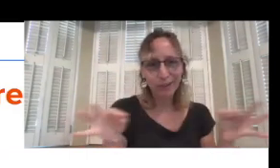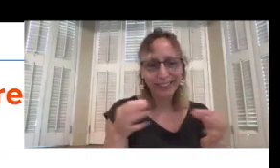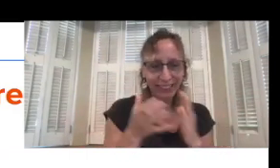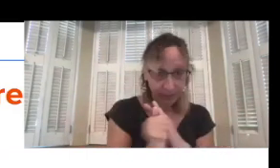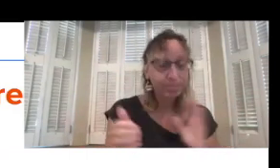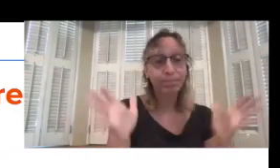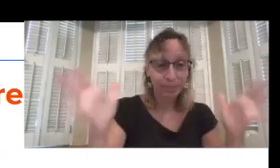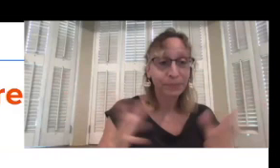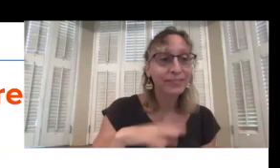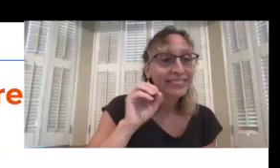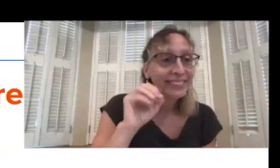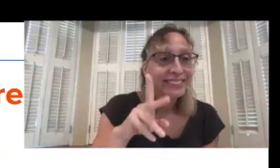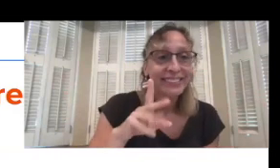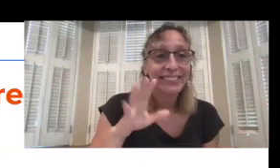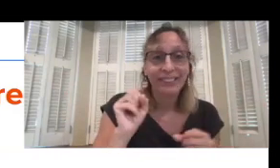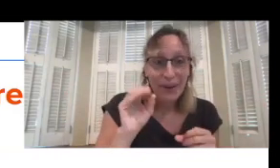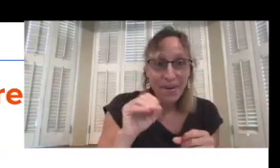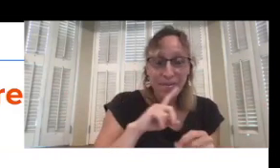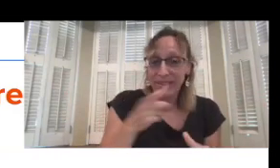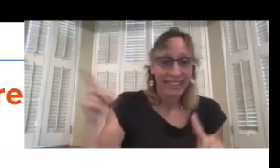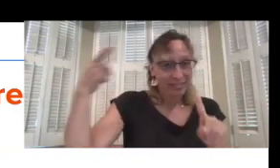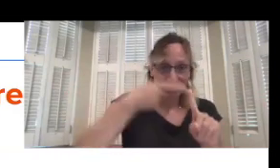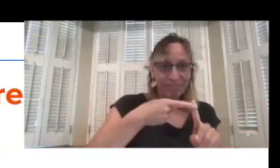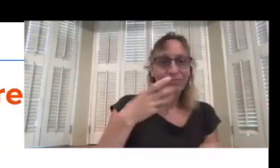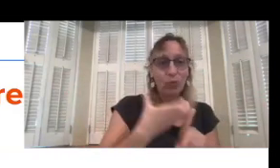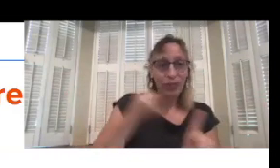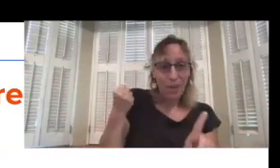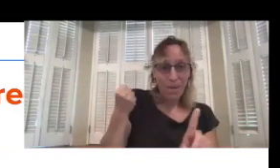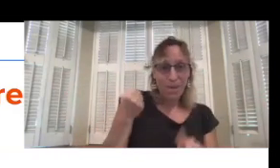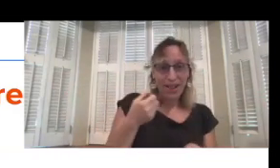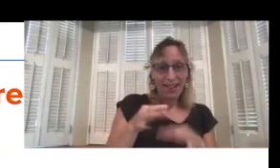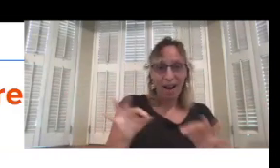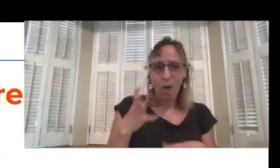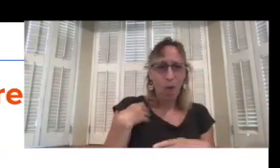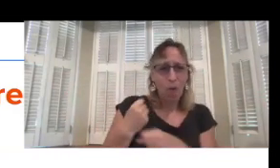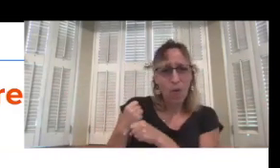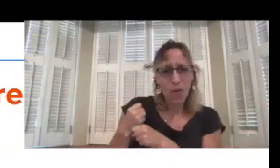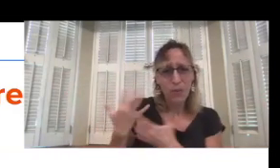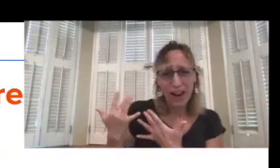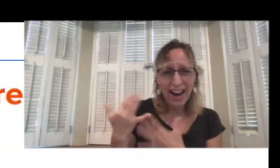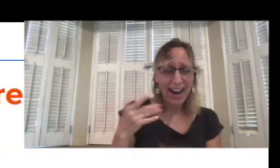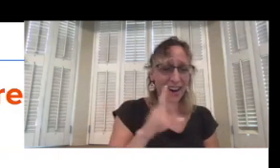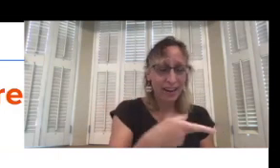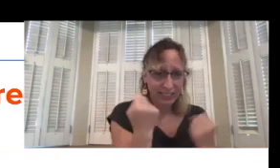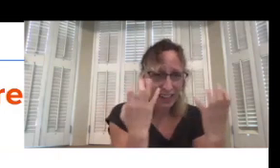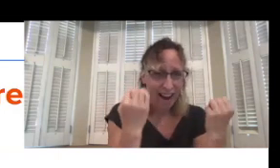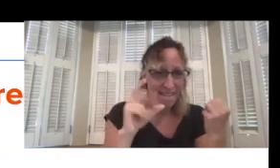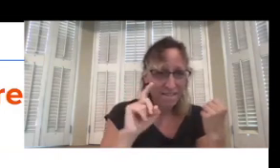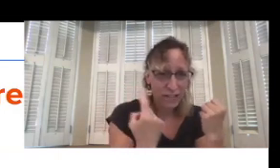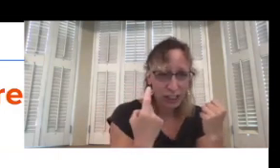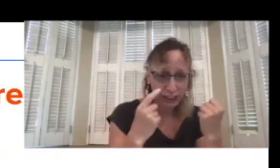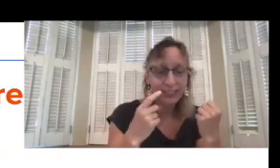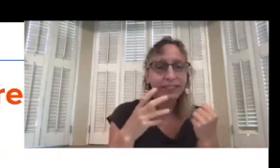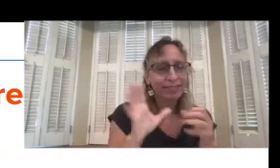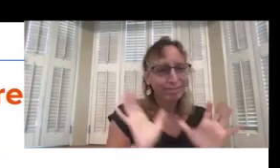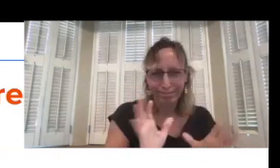critical strategies of how to be able to read and read quicker. And so again, withholding one language and